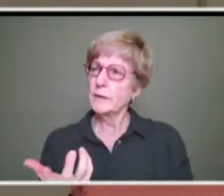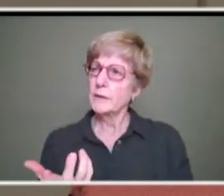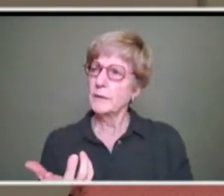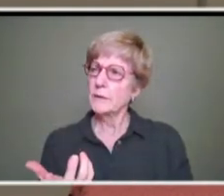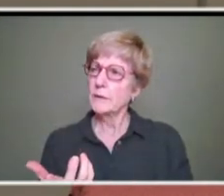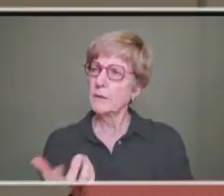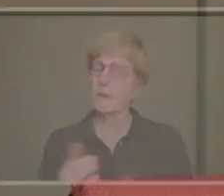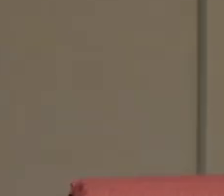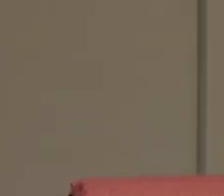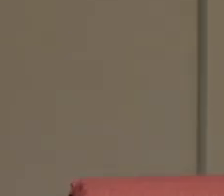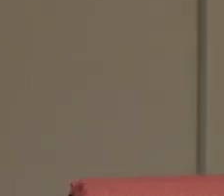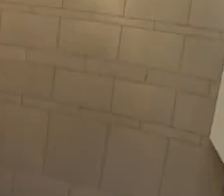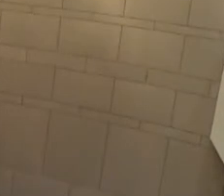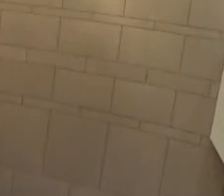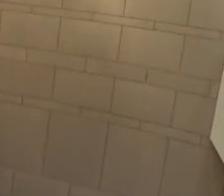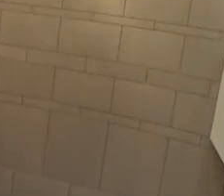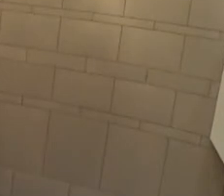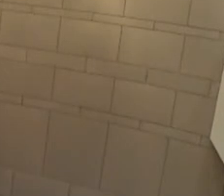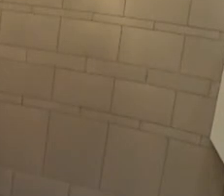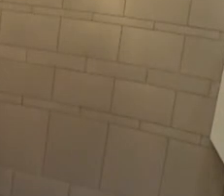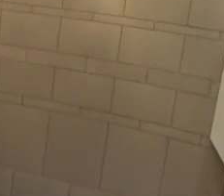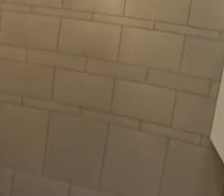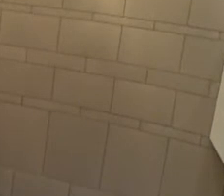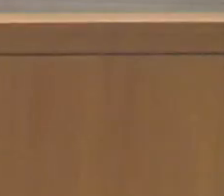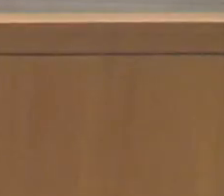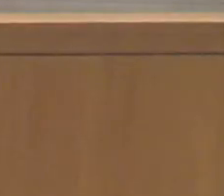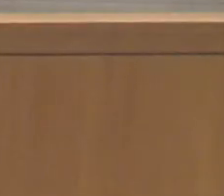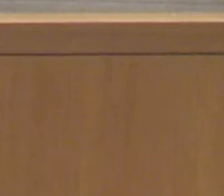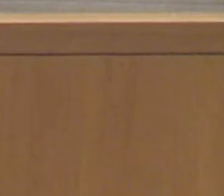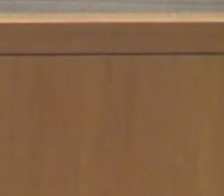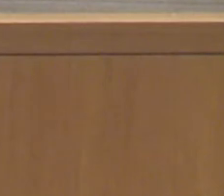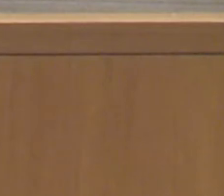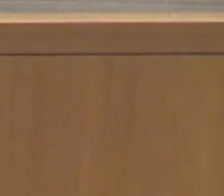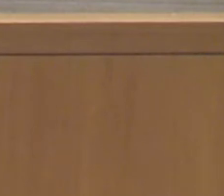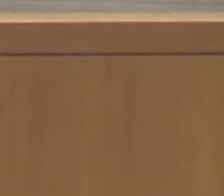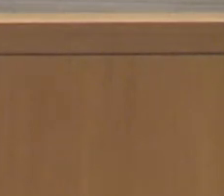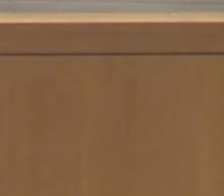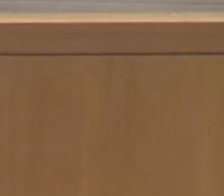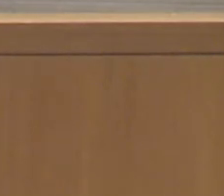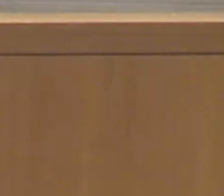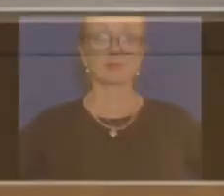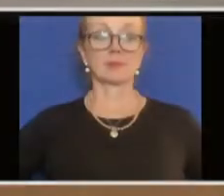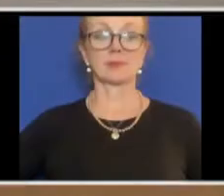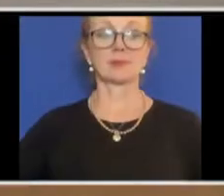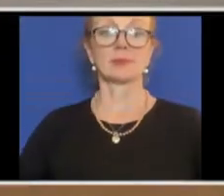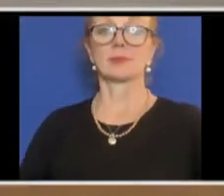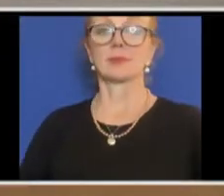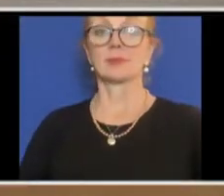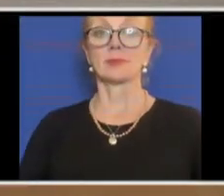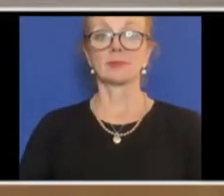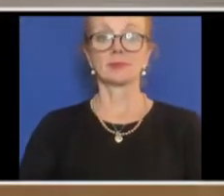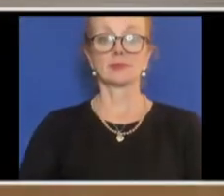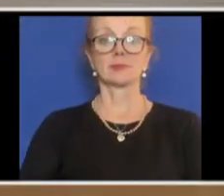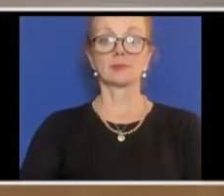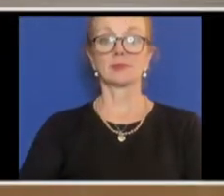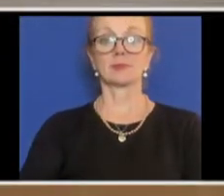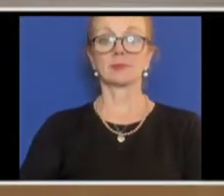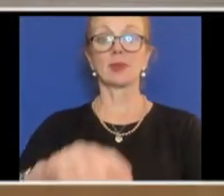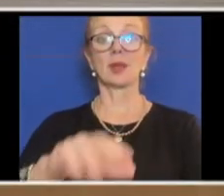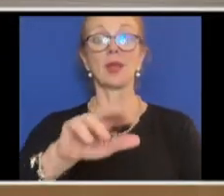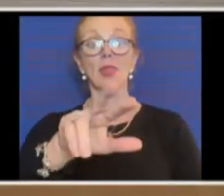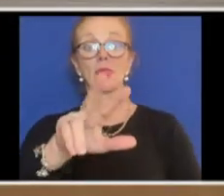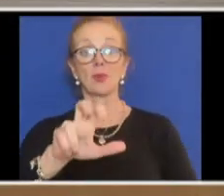the trips are generated that are looked at for the vehicle trip Generations just from this site so it's just the